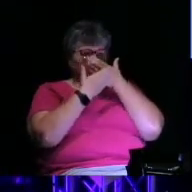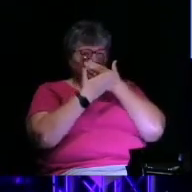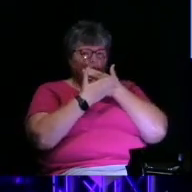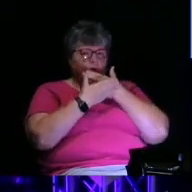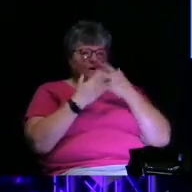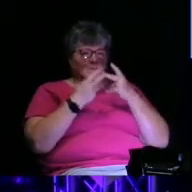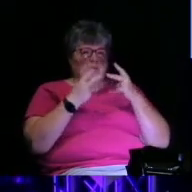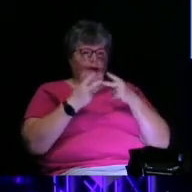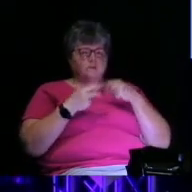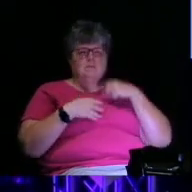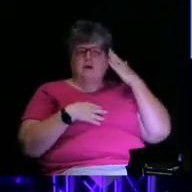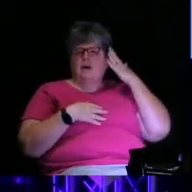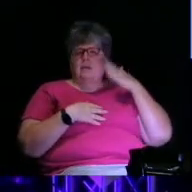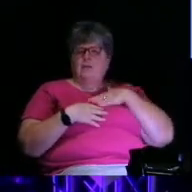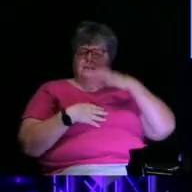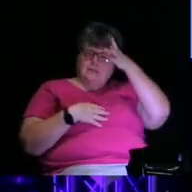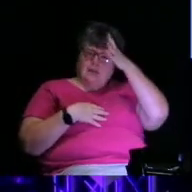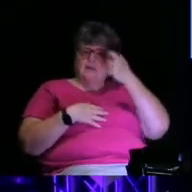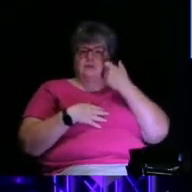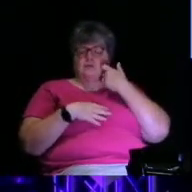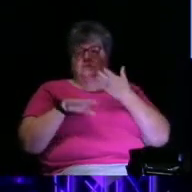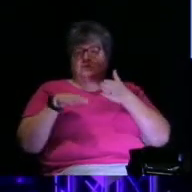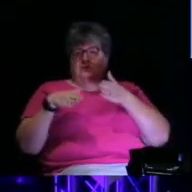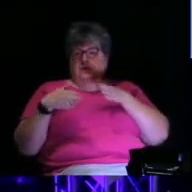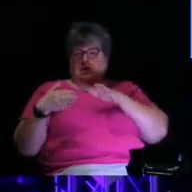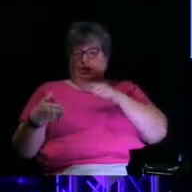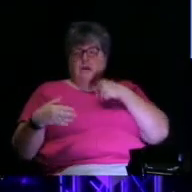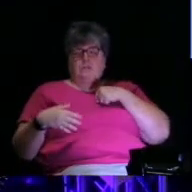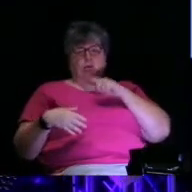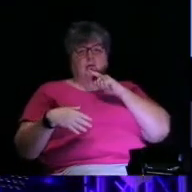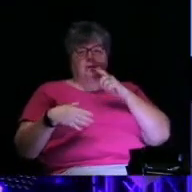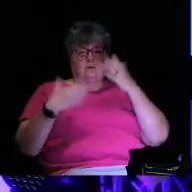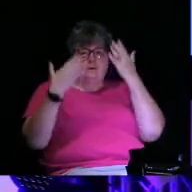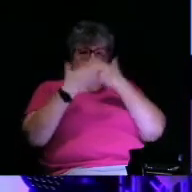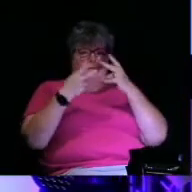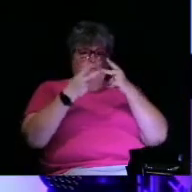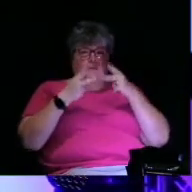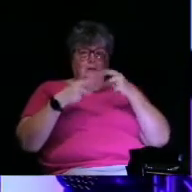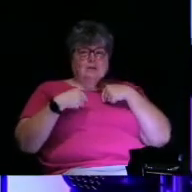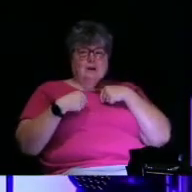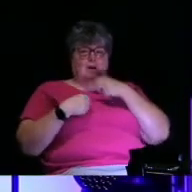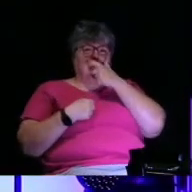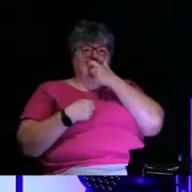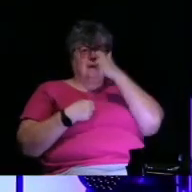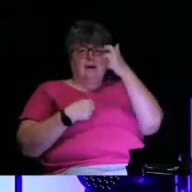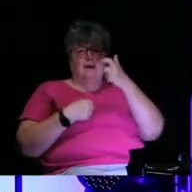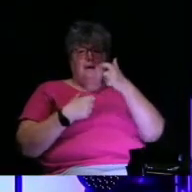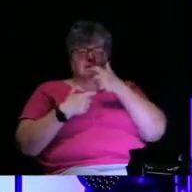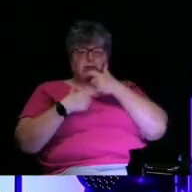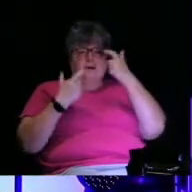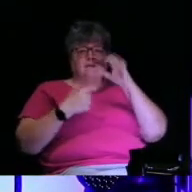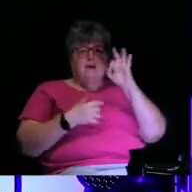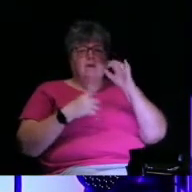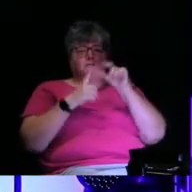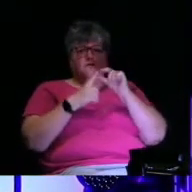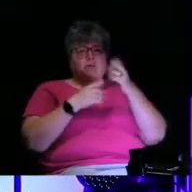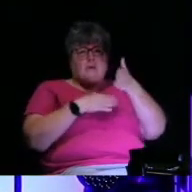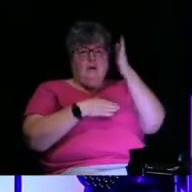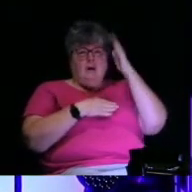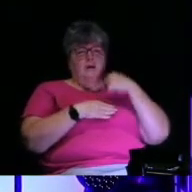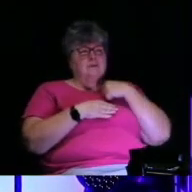I didn't know my dad had died. And I'm so in such a dark place. I literally stood and yelled the F word to God, towards God's direction. God, it wasn't